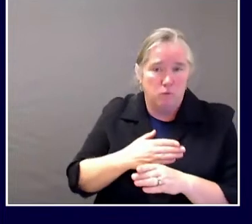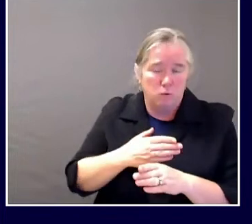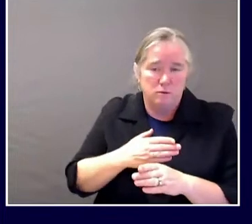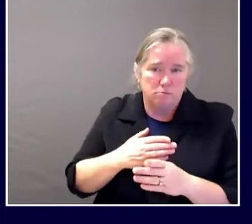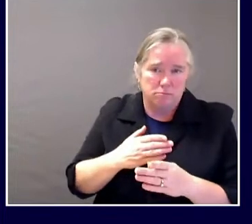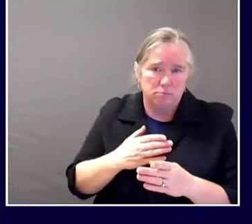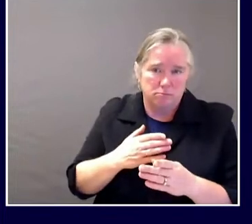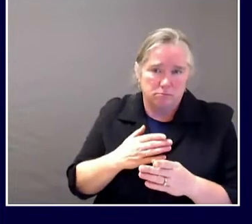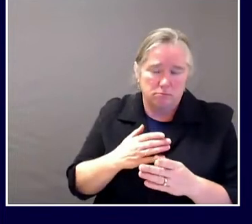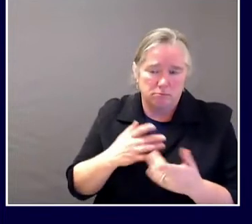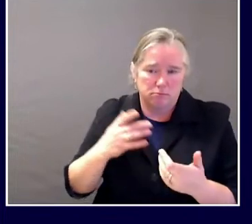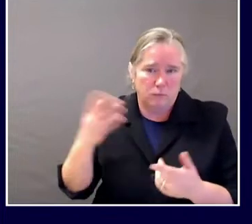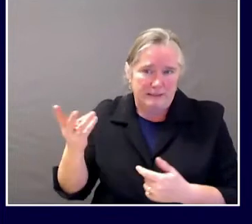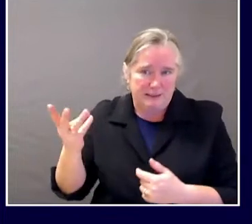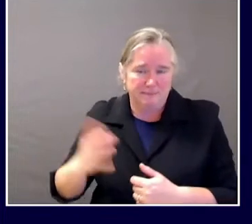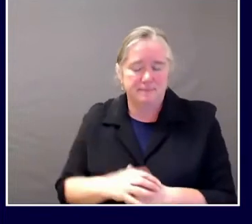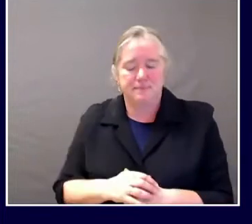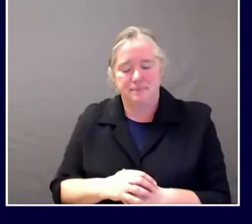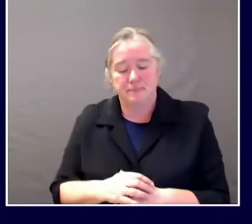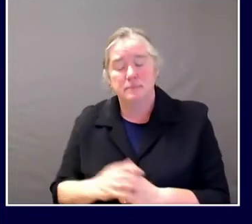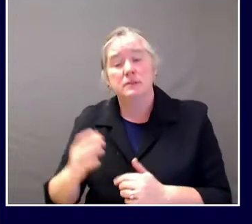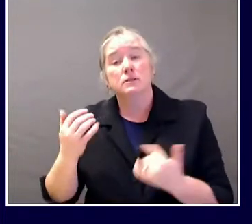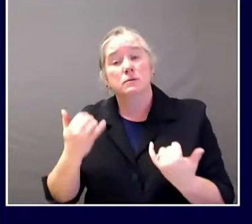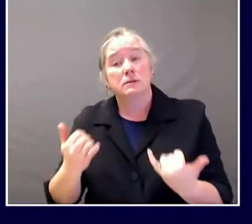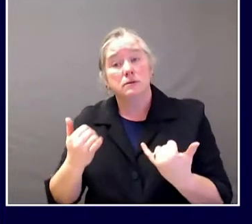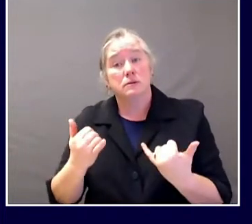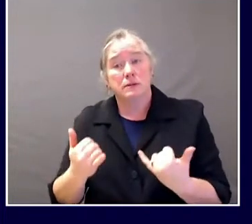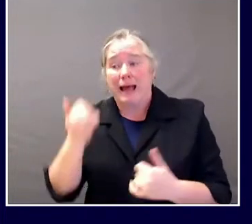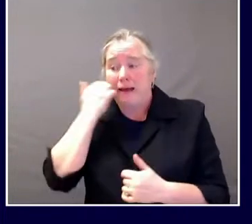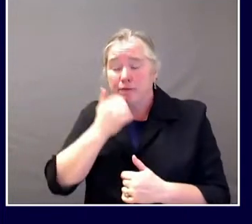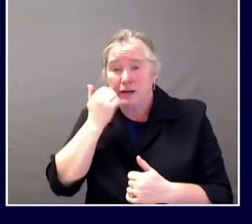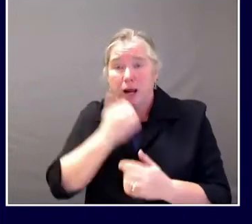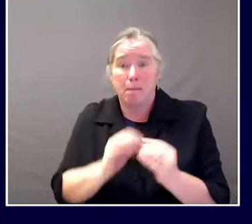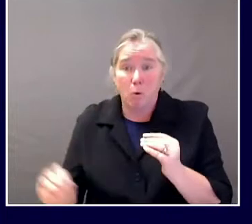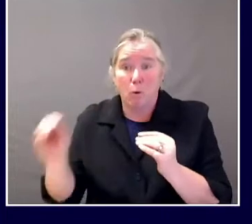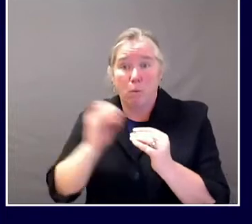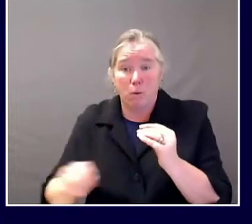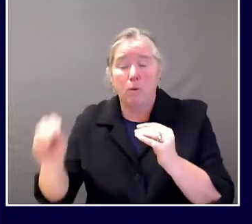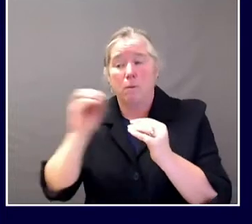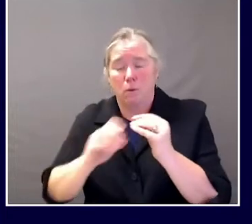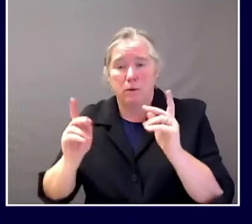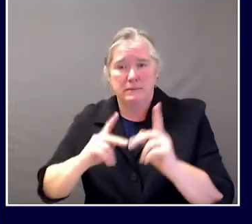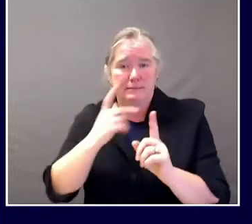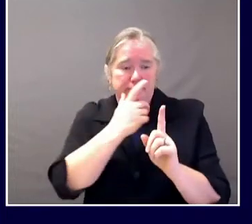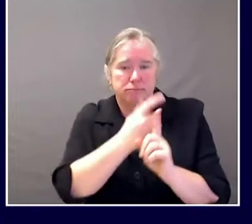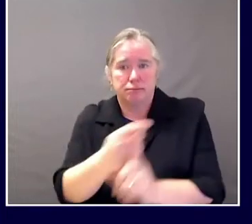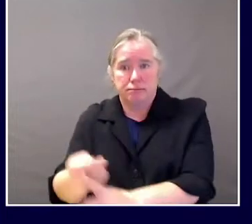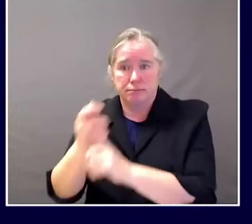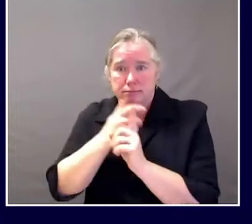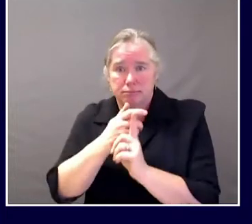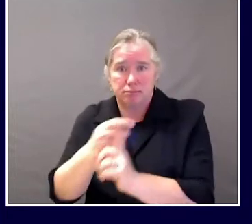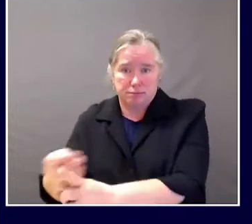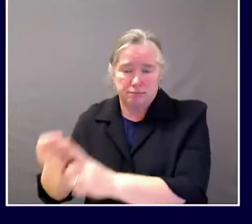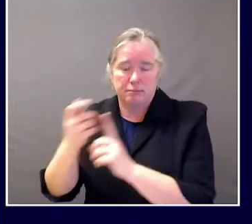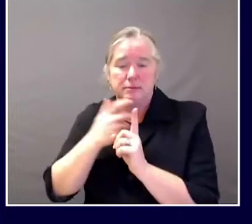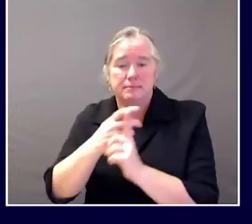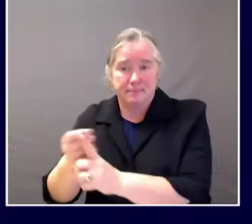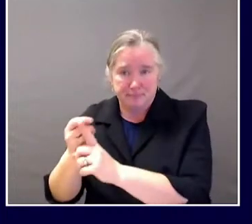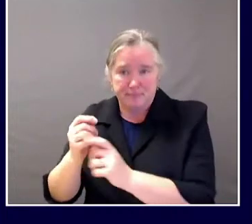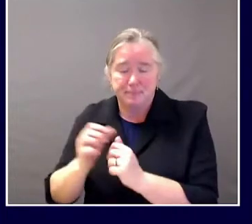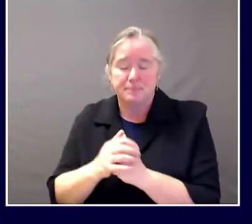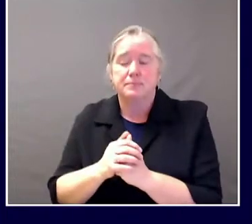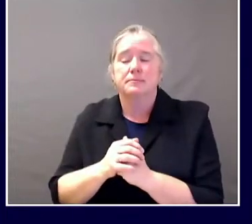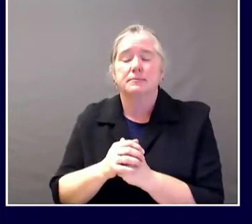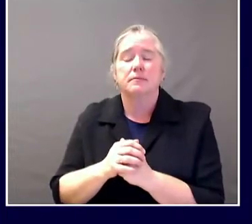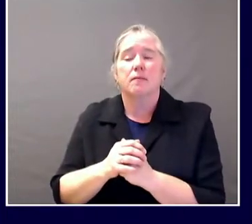we proceed through more and more folks getting vaccinated are instances of sad things